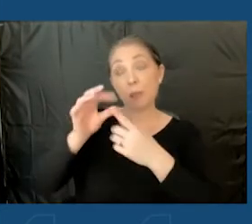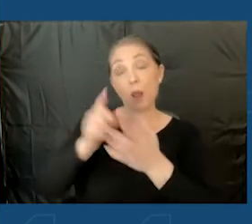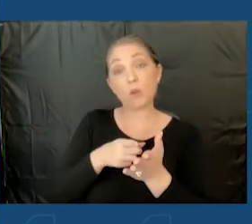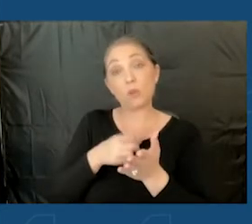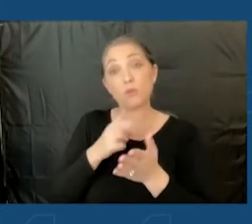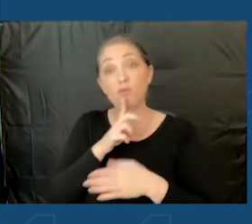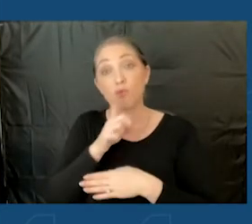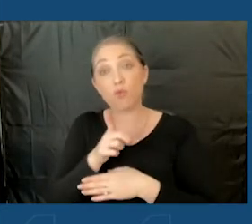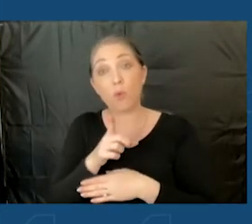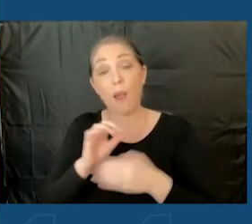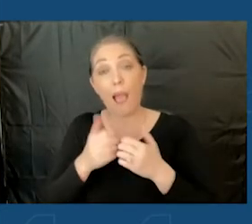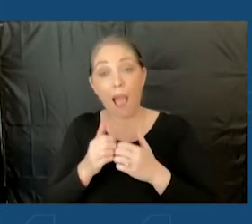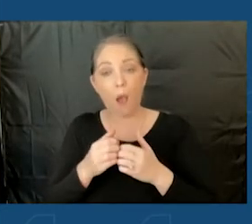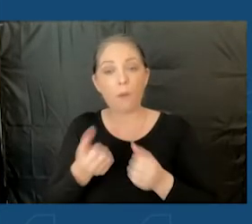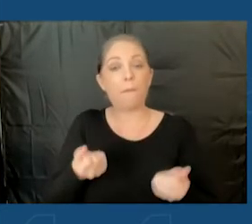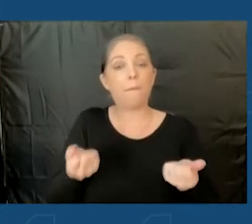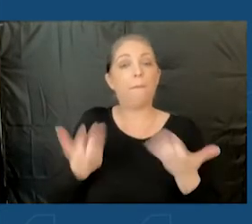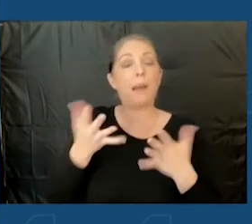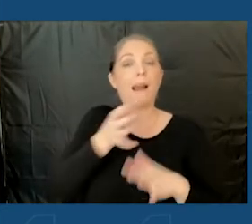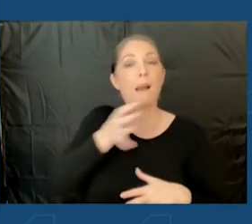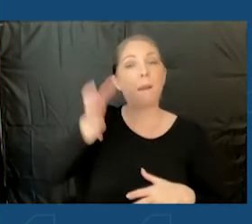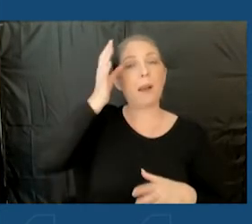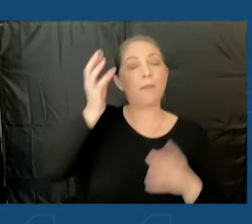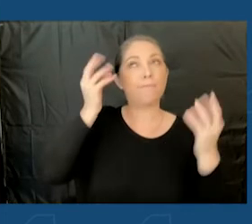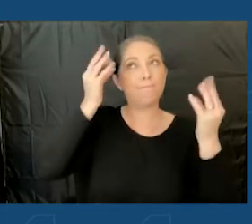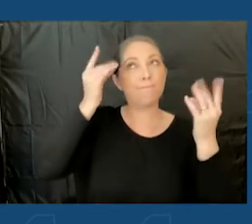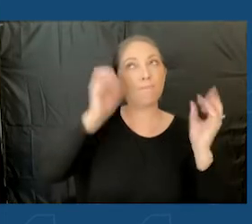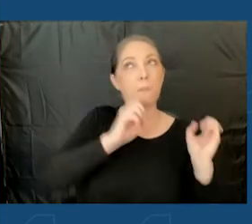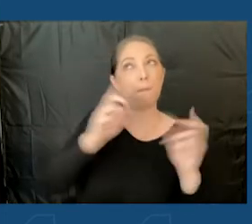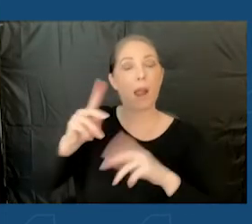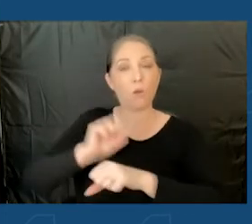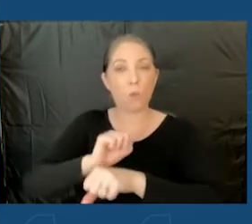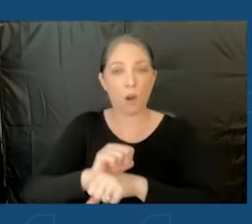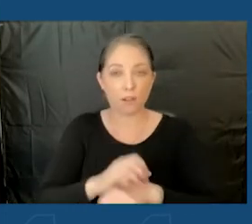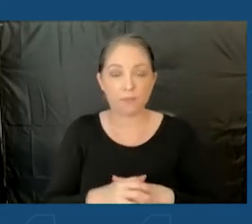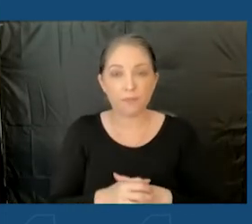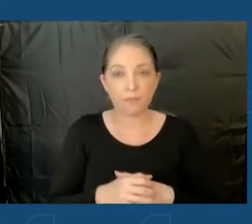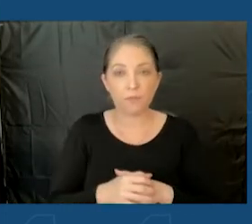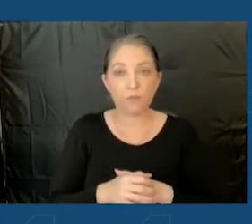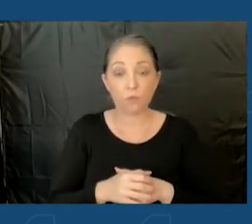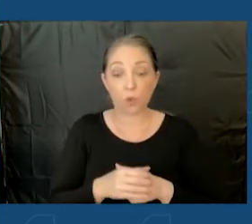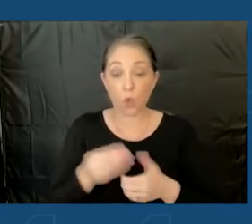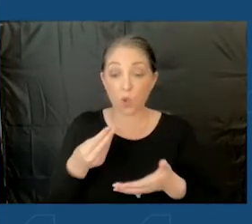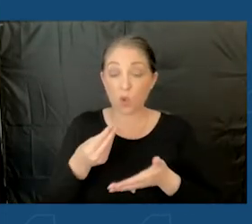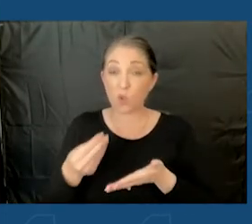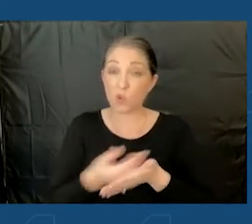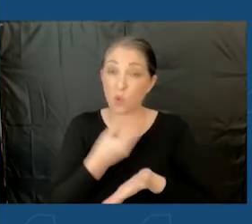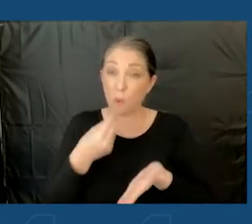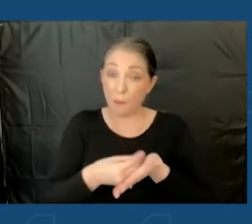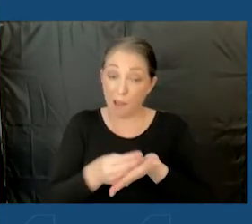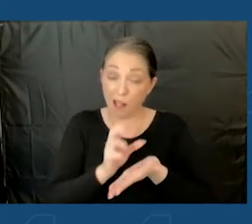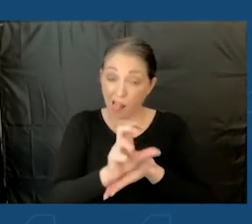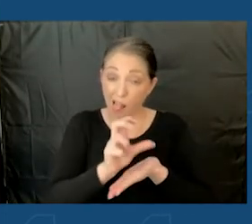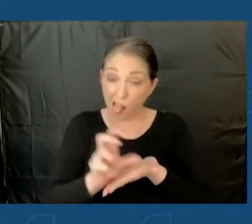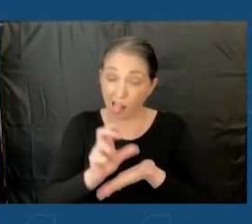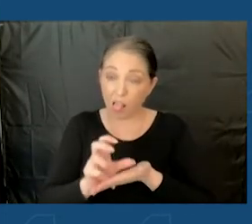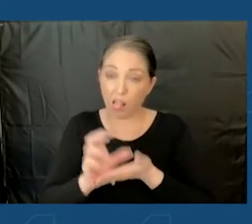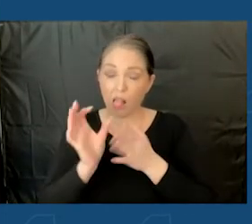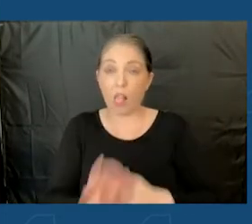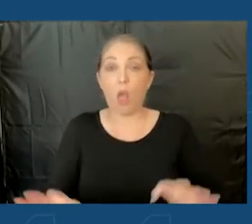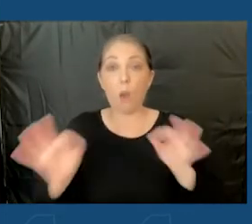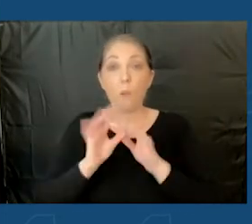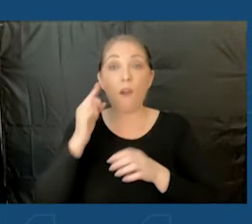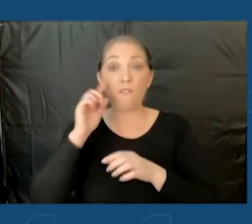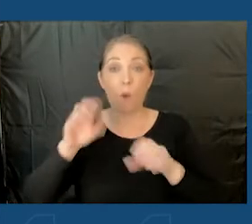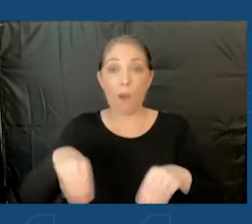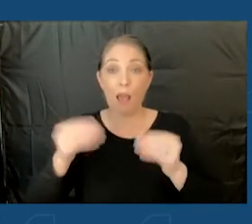about getting back to work. New relief dollars will be essential to returning New York's providers